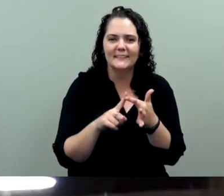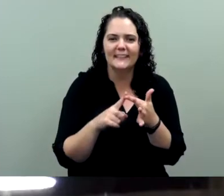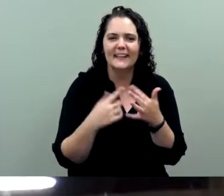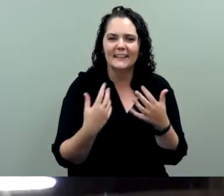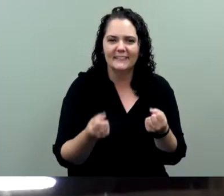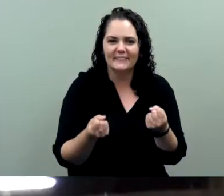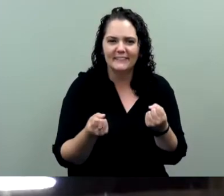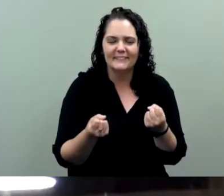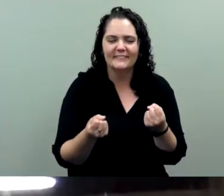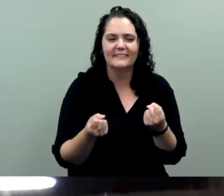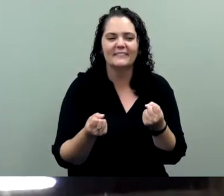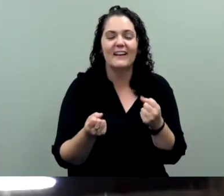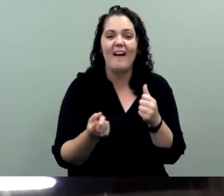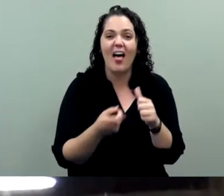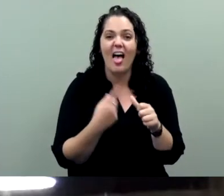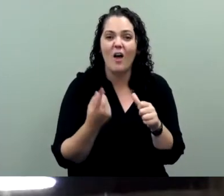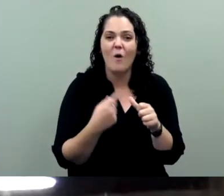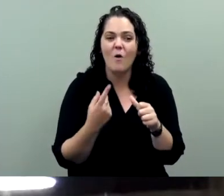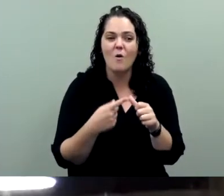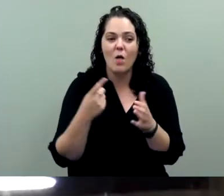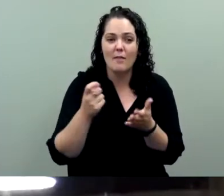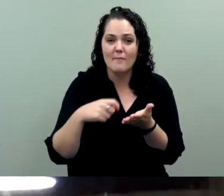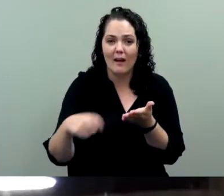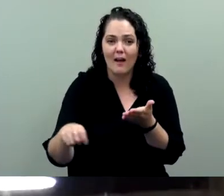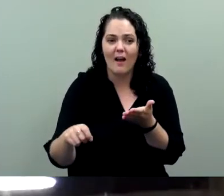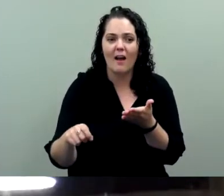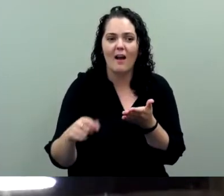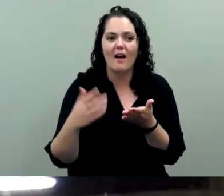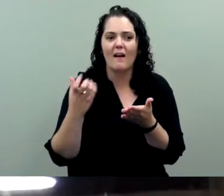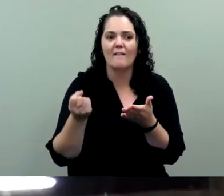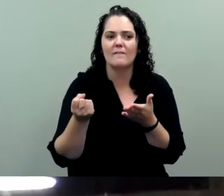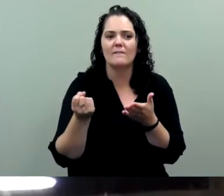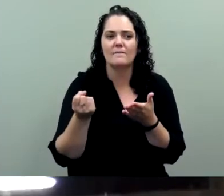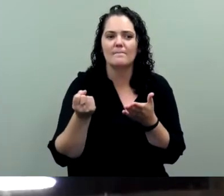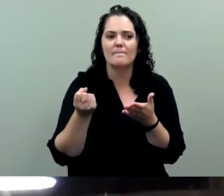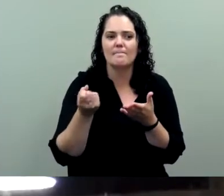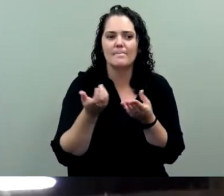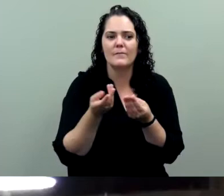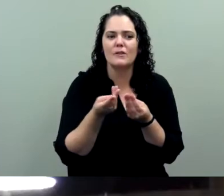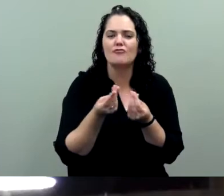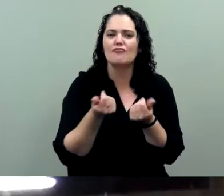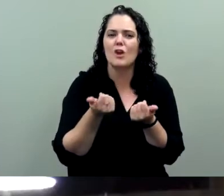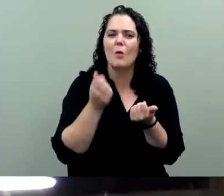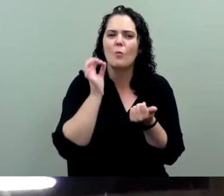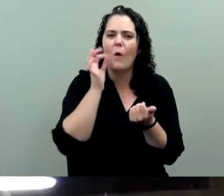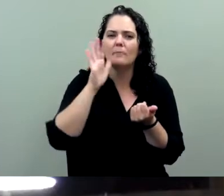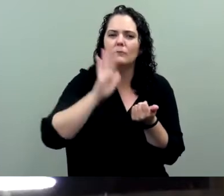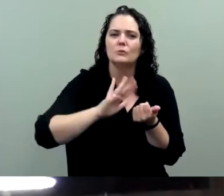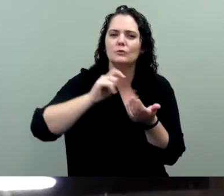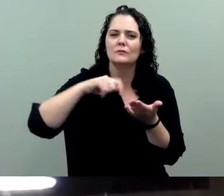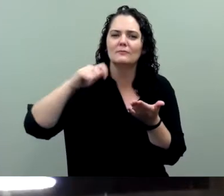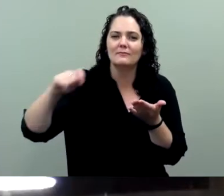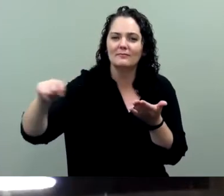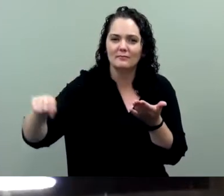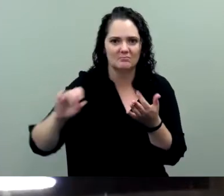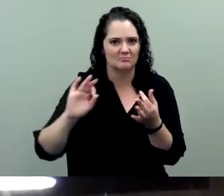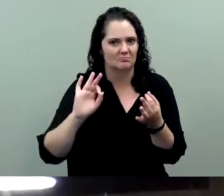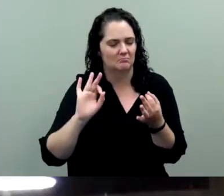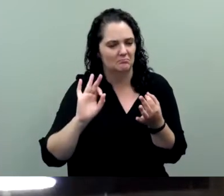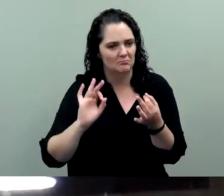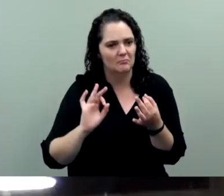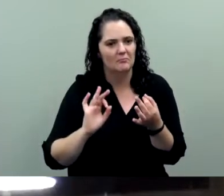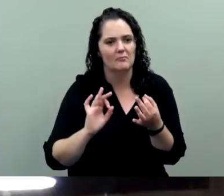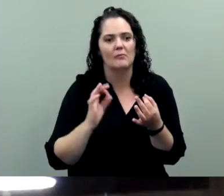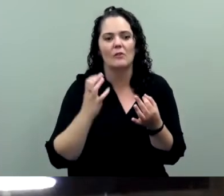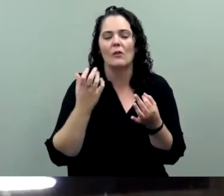old alcohol markers. I even have dry erase markers. Those will work really, really beautifully. I have some grease